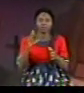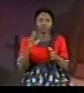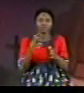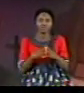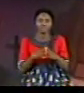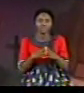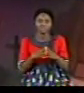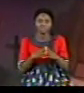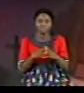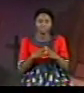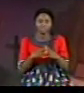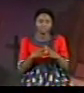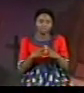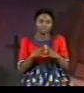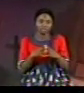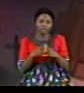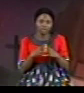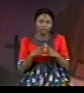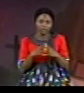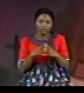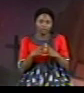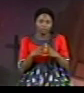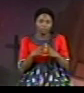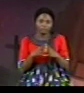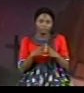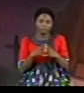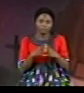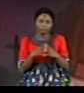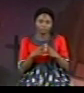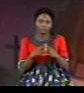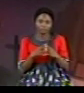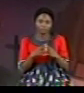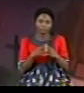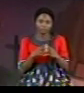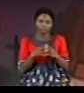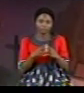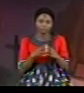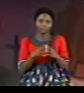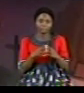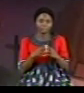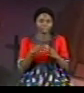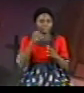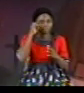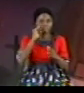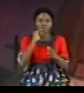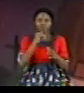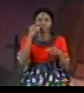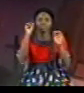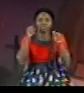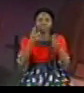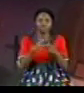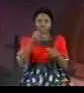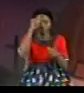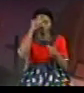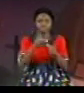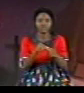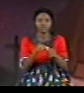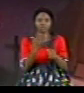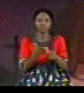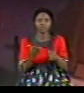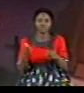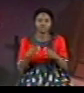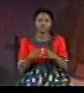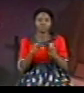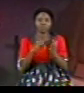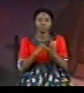transient amnesia. That is, it's not been able to recall things. And that started last year,